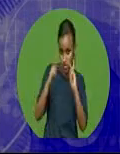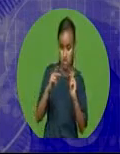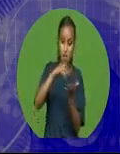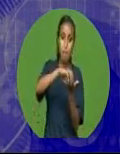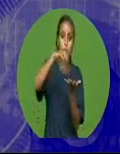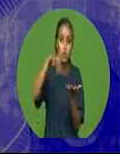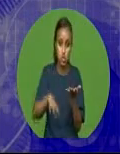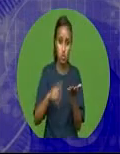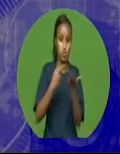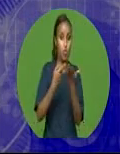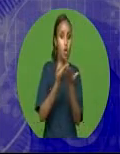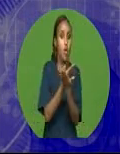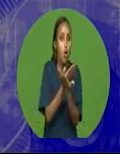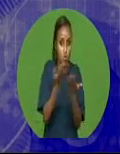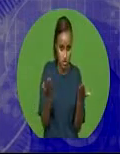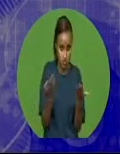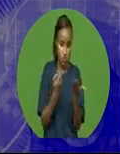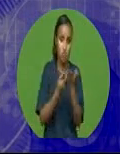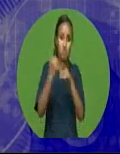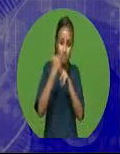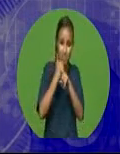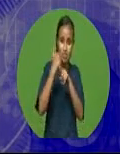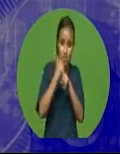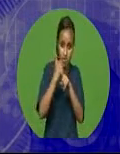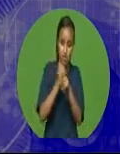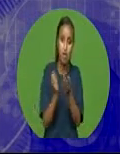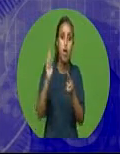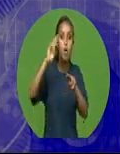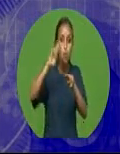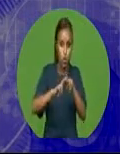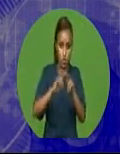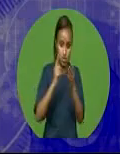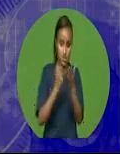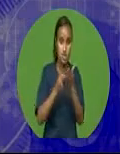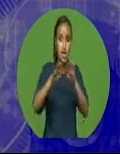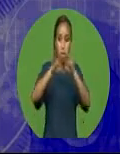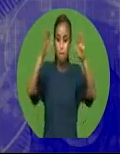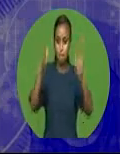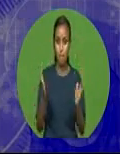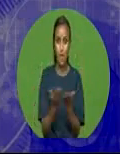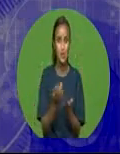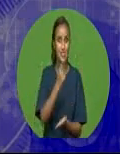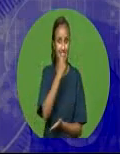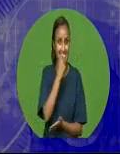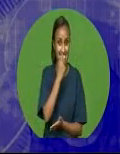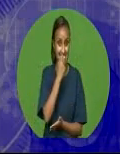see the projection of the object from the activity by putting it into a glass